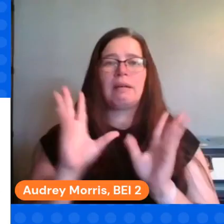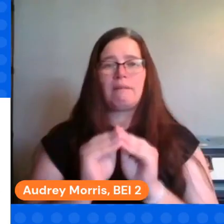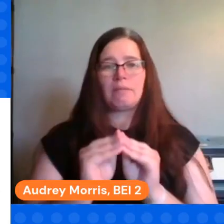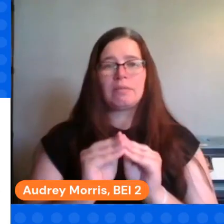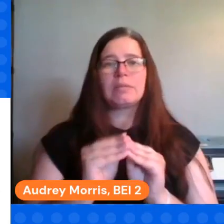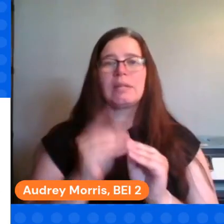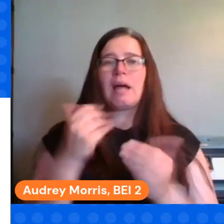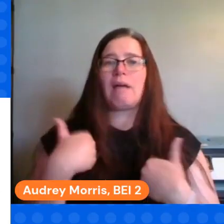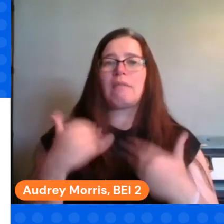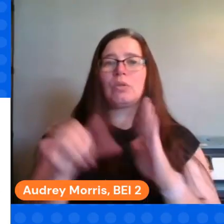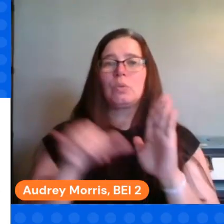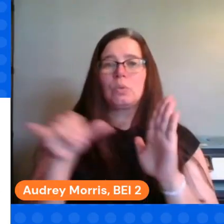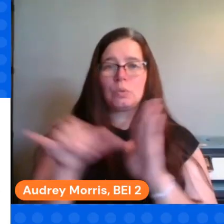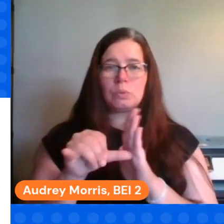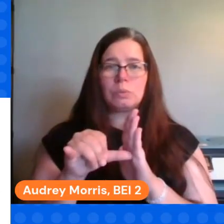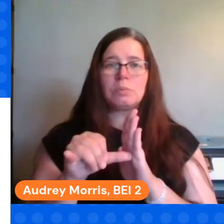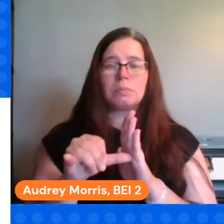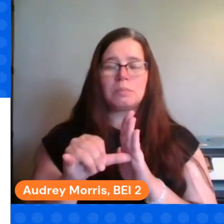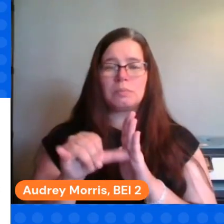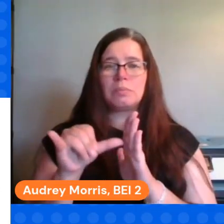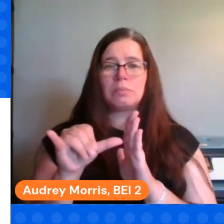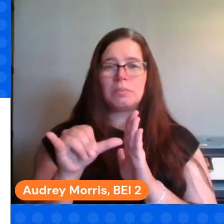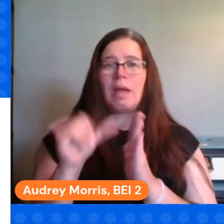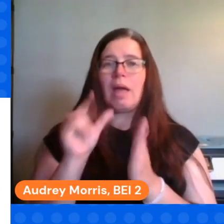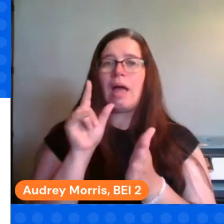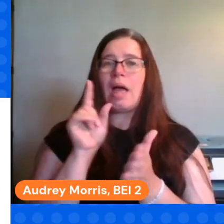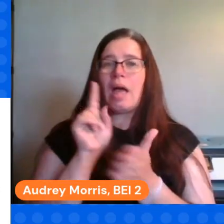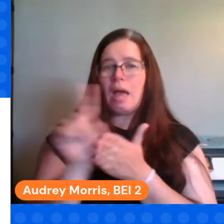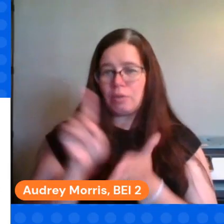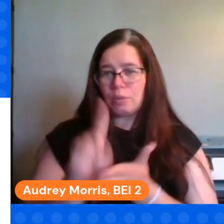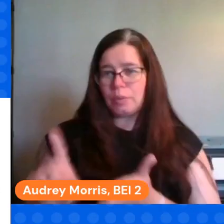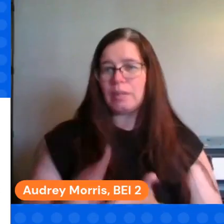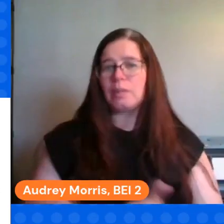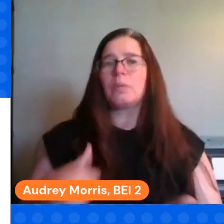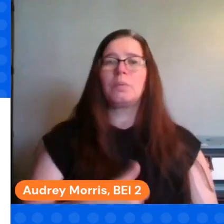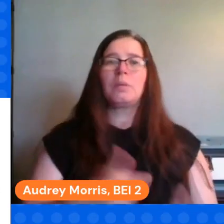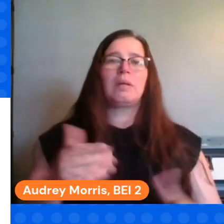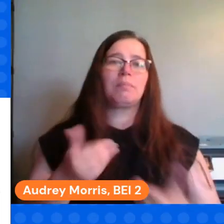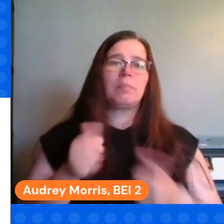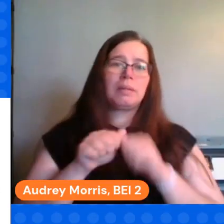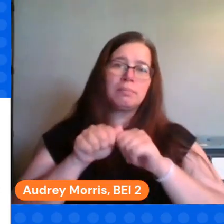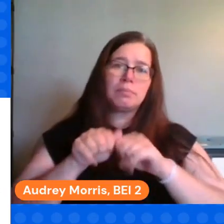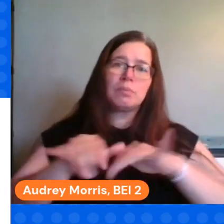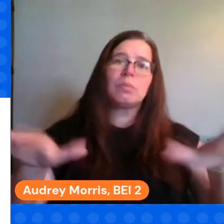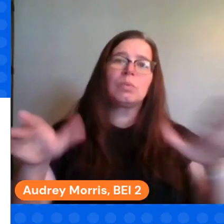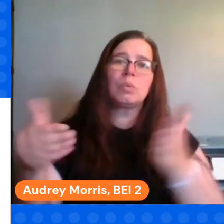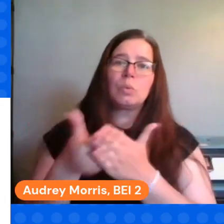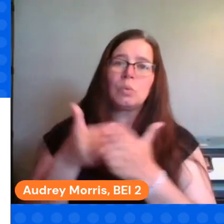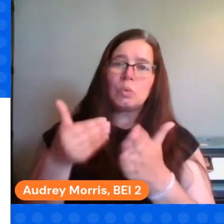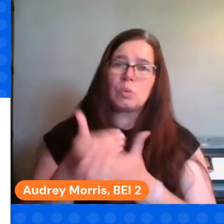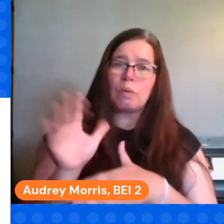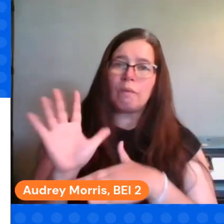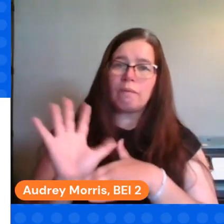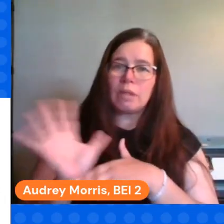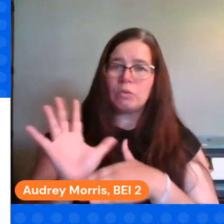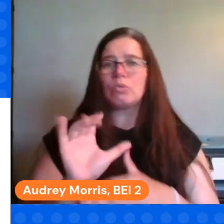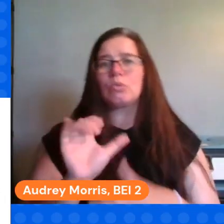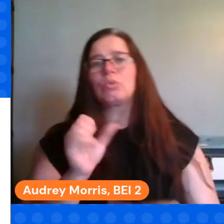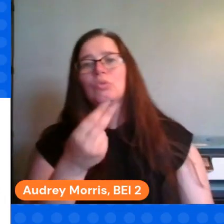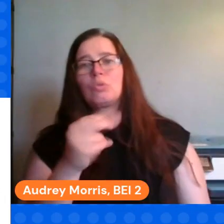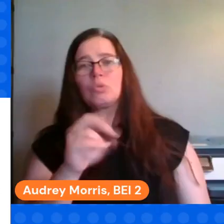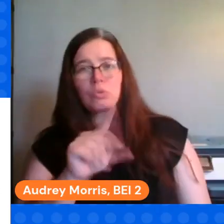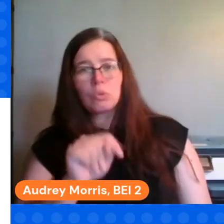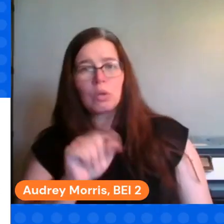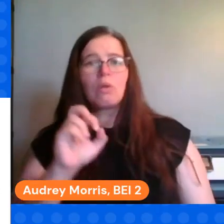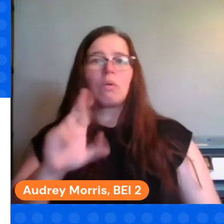week, we've been releasing a new tutorial video, a YouTube short, or like a long form video that's like 8 to